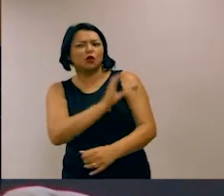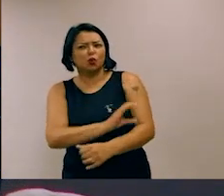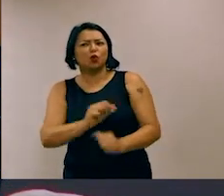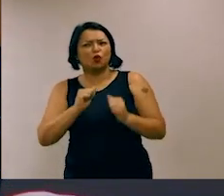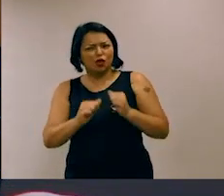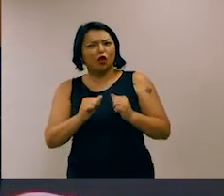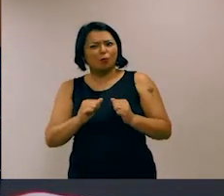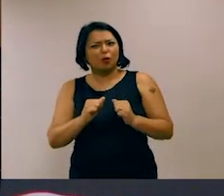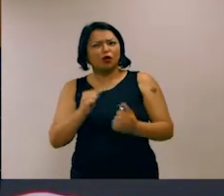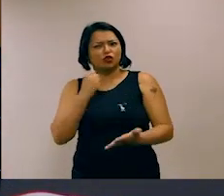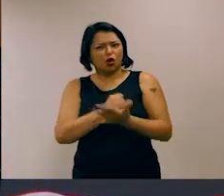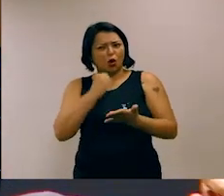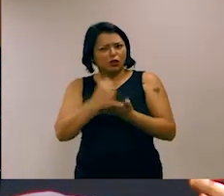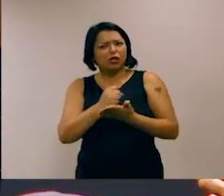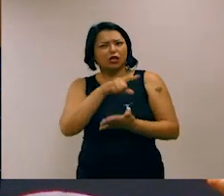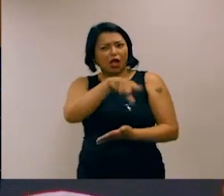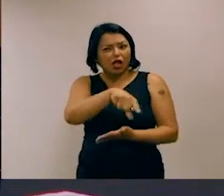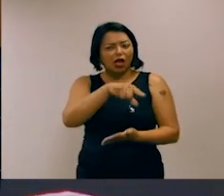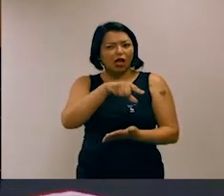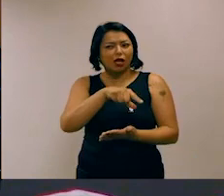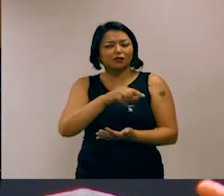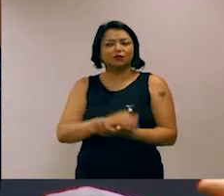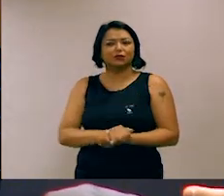had a follow-up on this? Yeah. Okay, so,